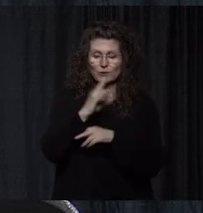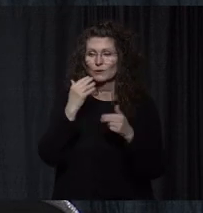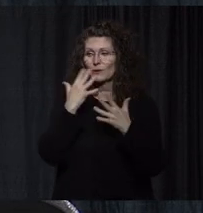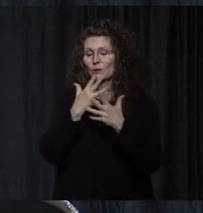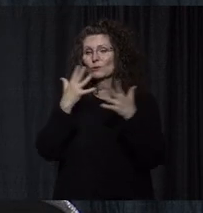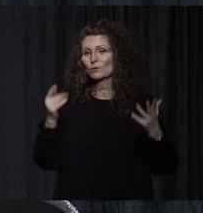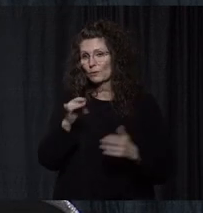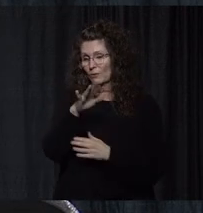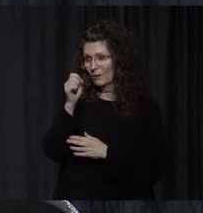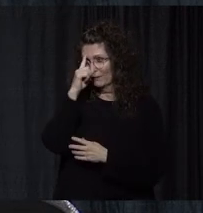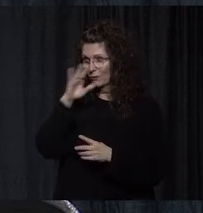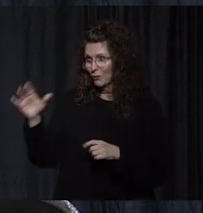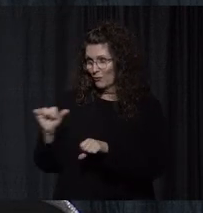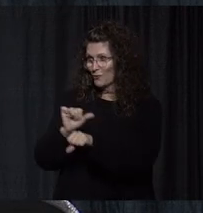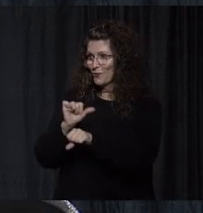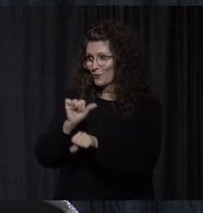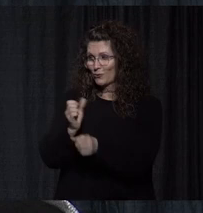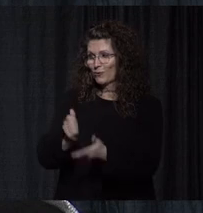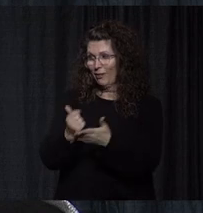Paulette,